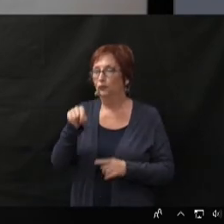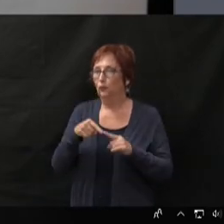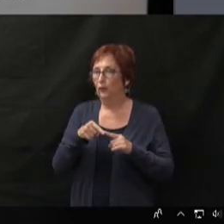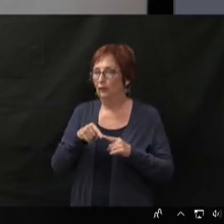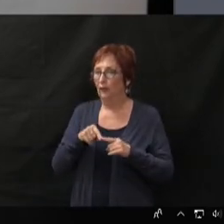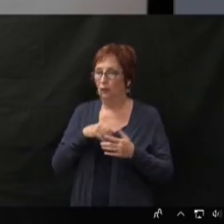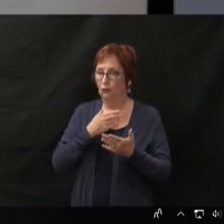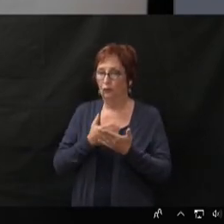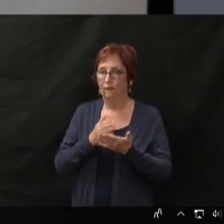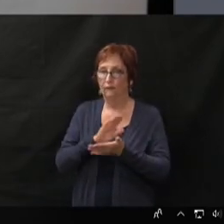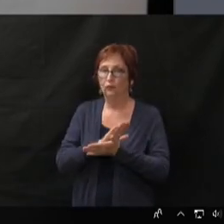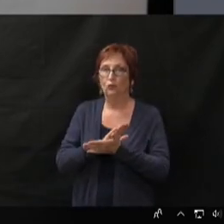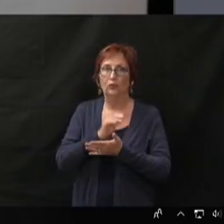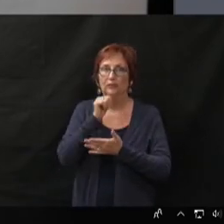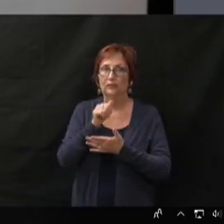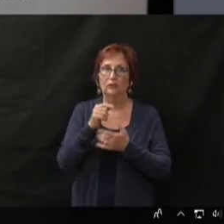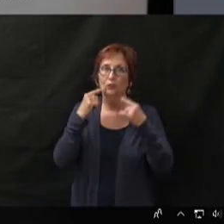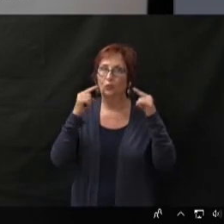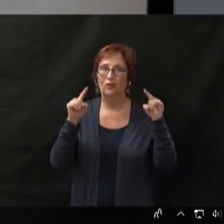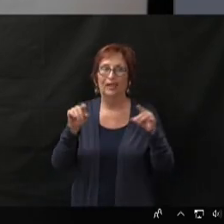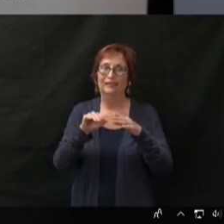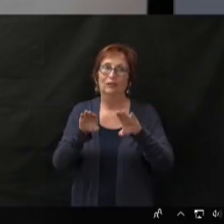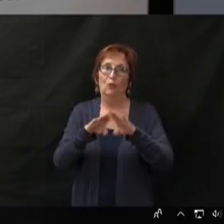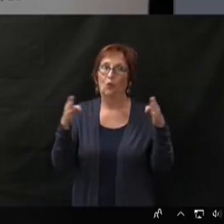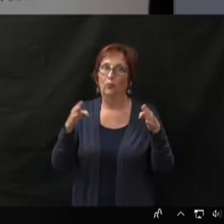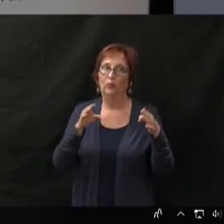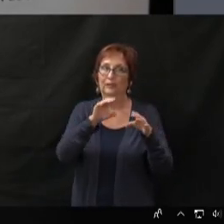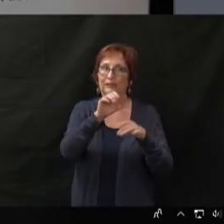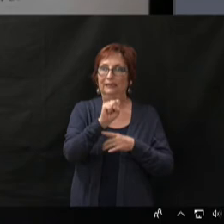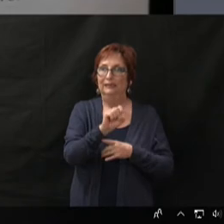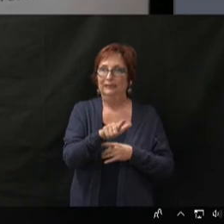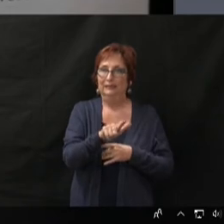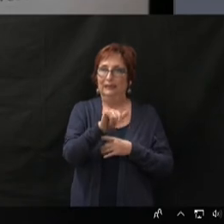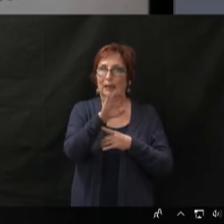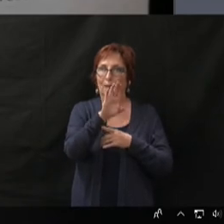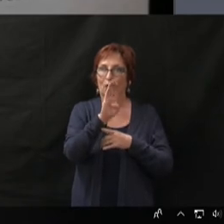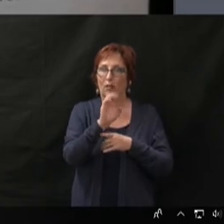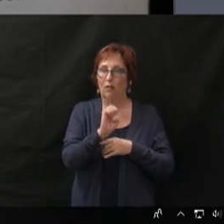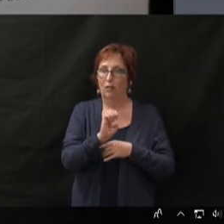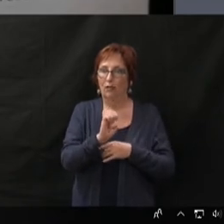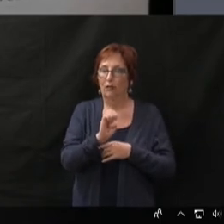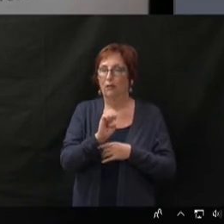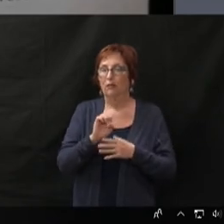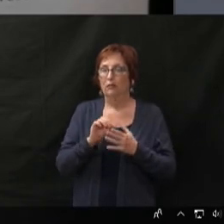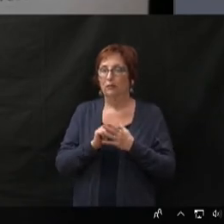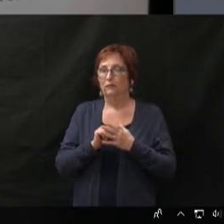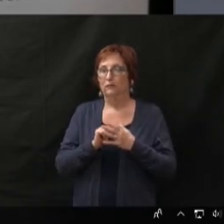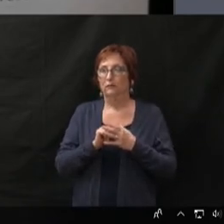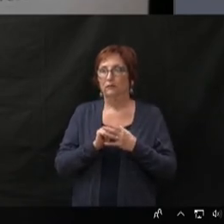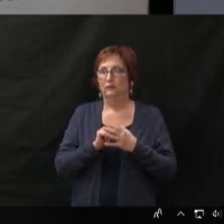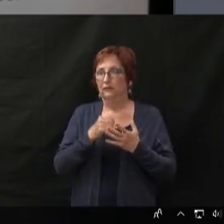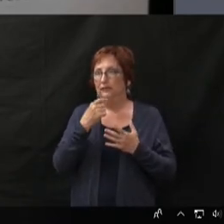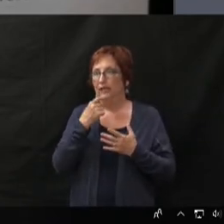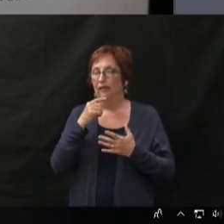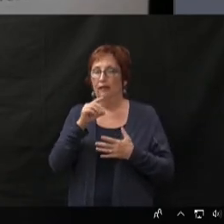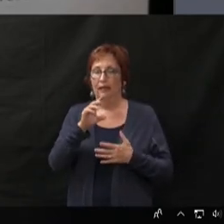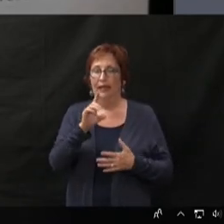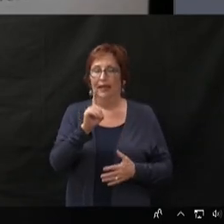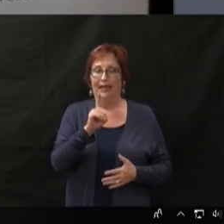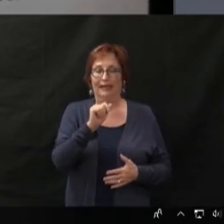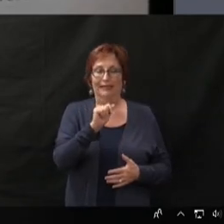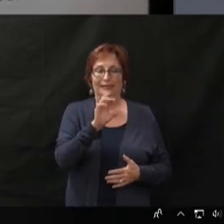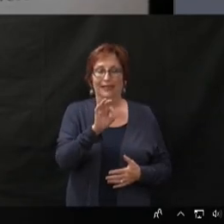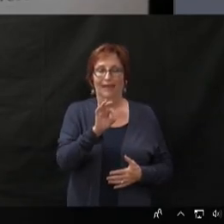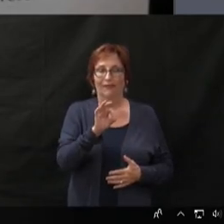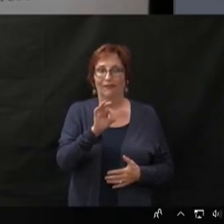open syllable, I'll say, try it schwa. Daffodil, instead of daffodil. If you've never heard of a